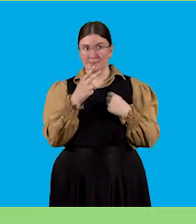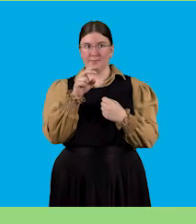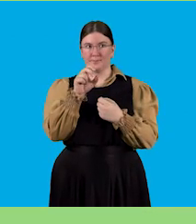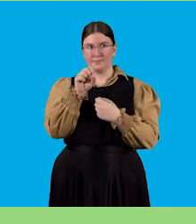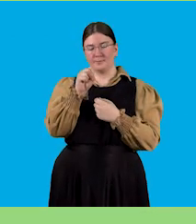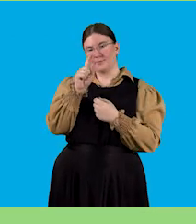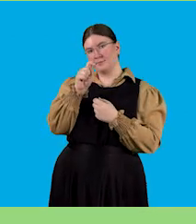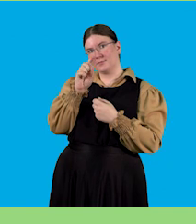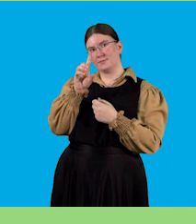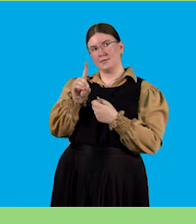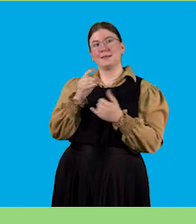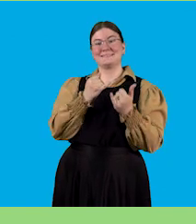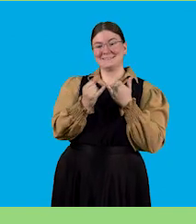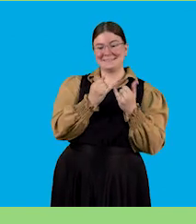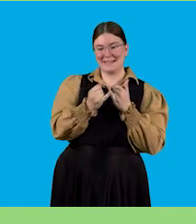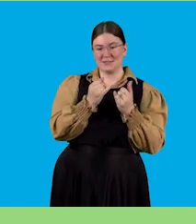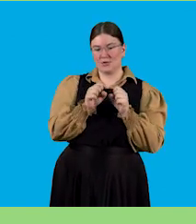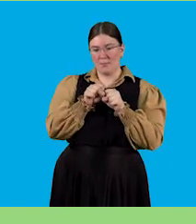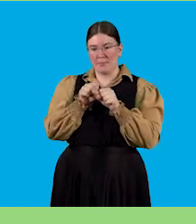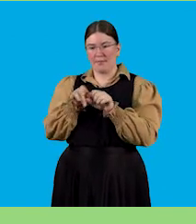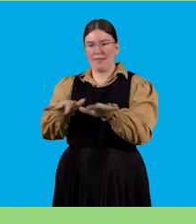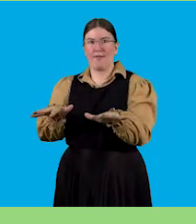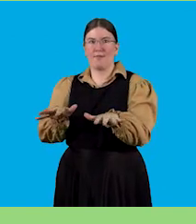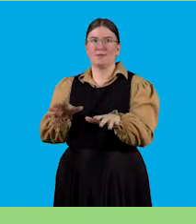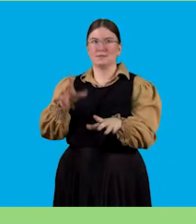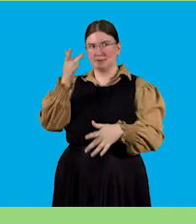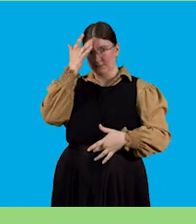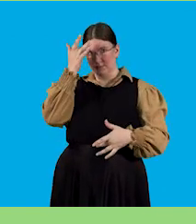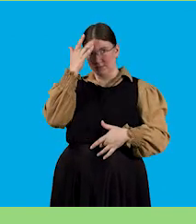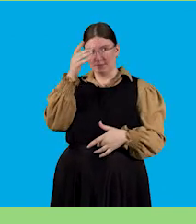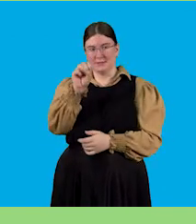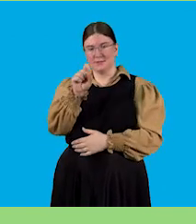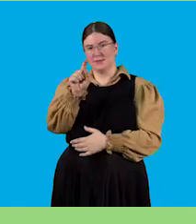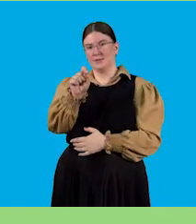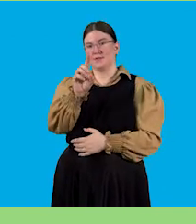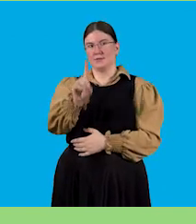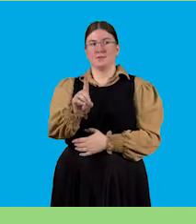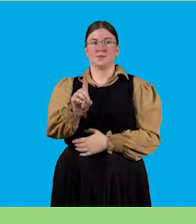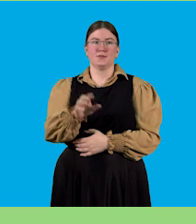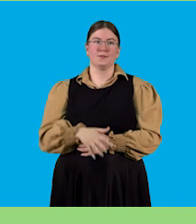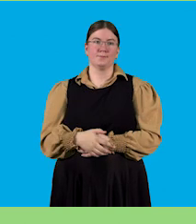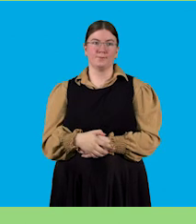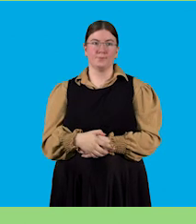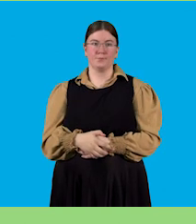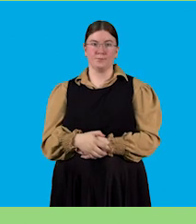Then lastly, we look at sexually transmitted diseases, abbreviated as